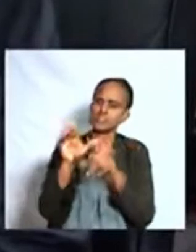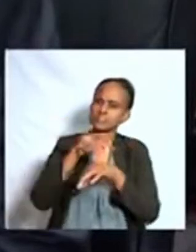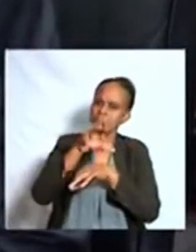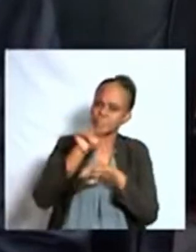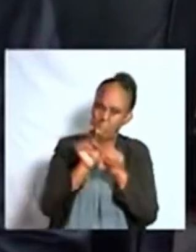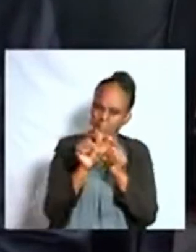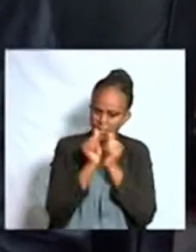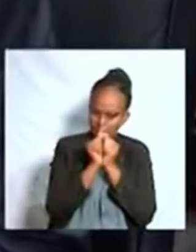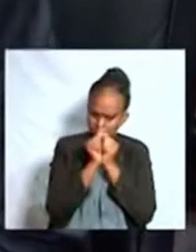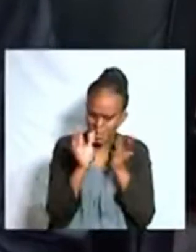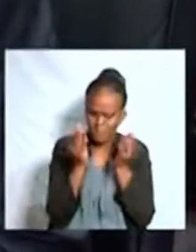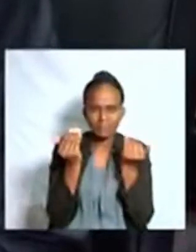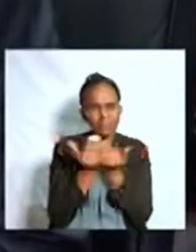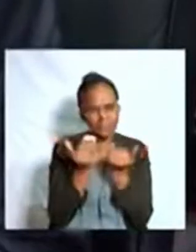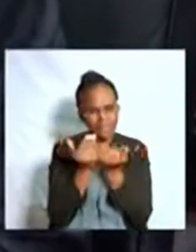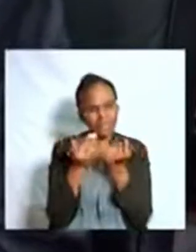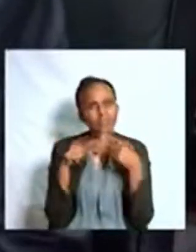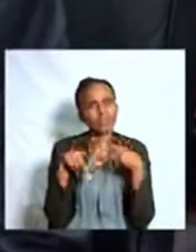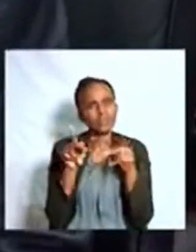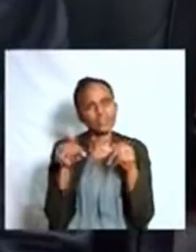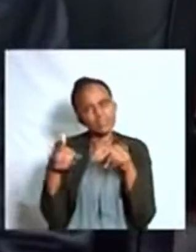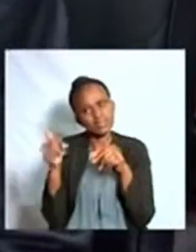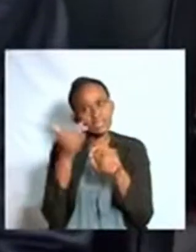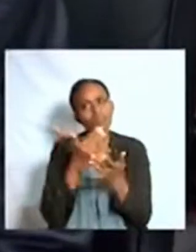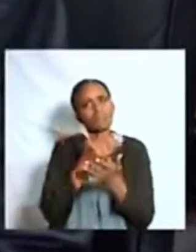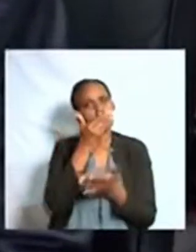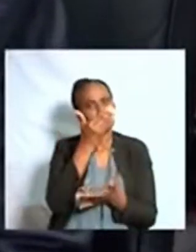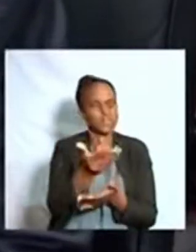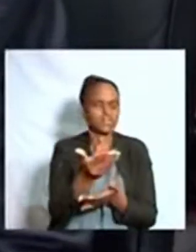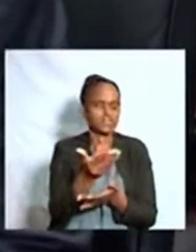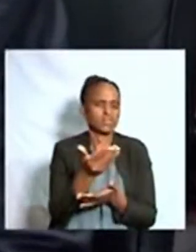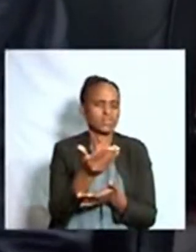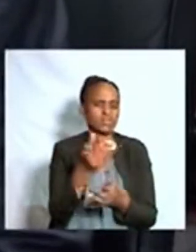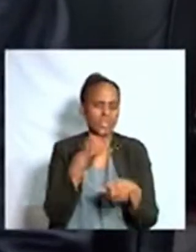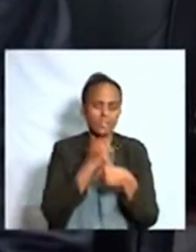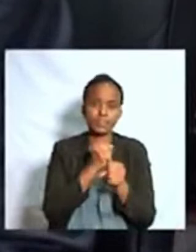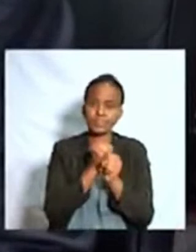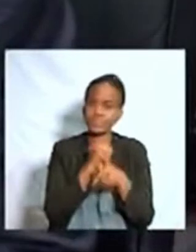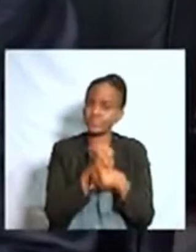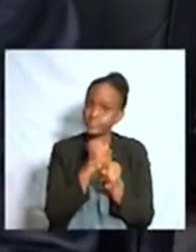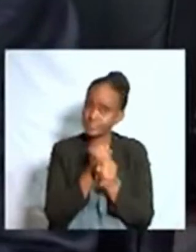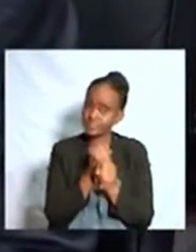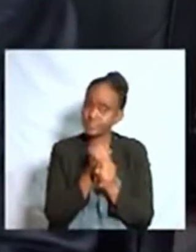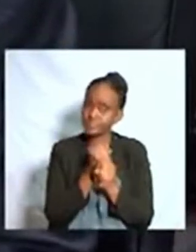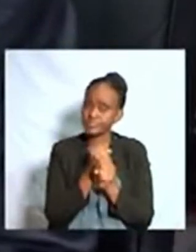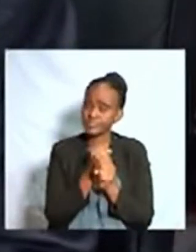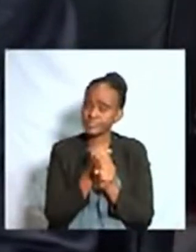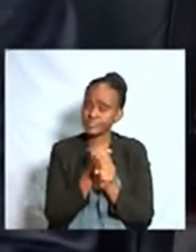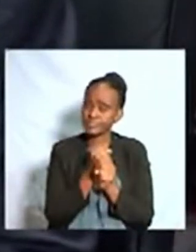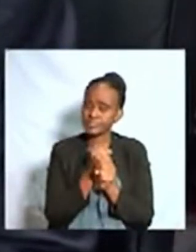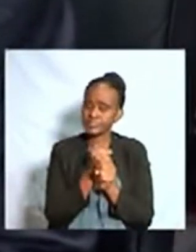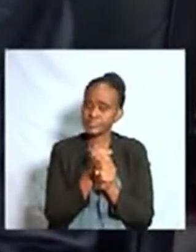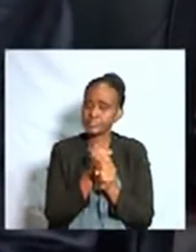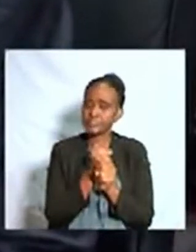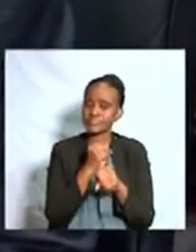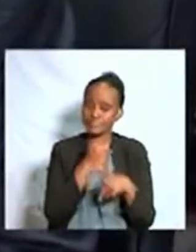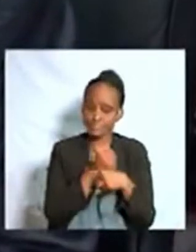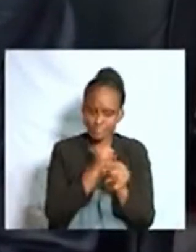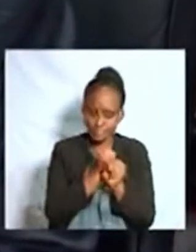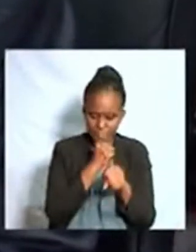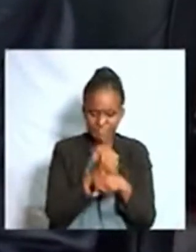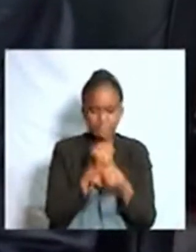and without seeking permission, they went and bought, creating a deliberate